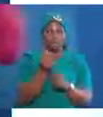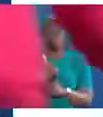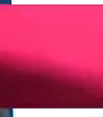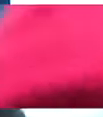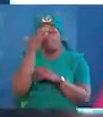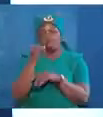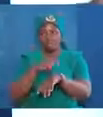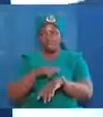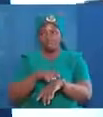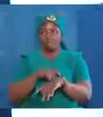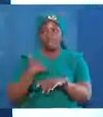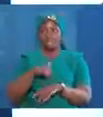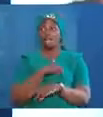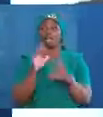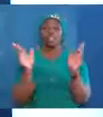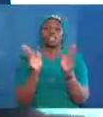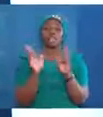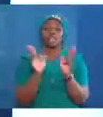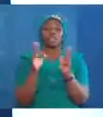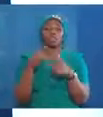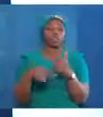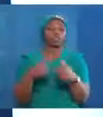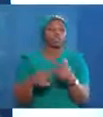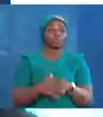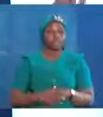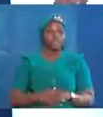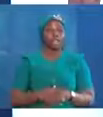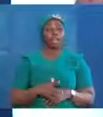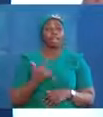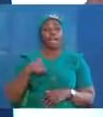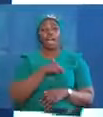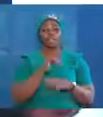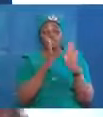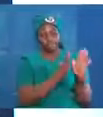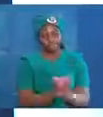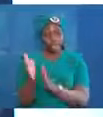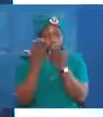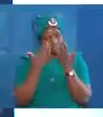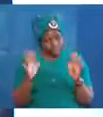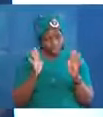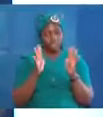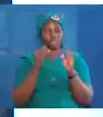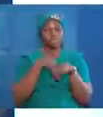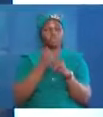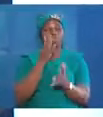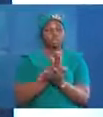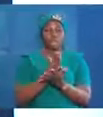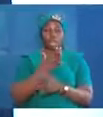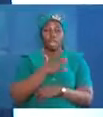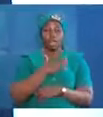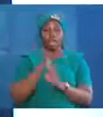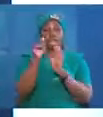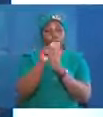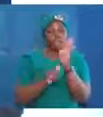time. We are ready and raring to go. We are prepared and we will make sure that our agenda